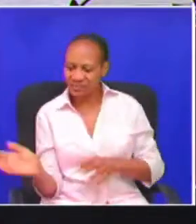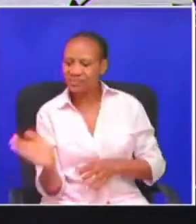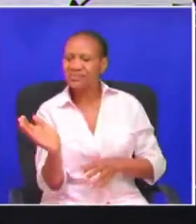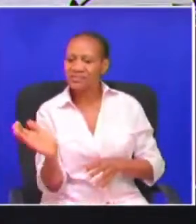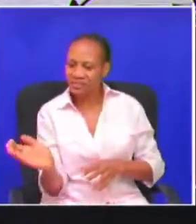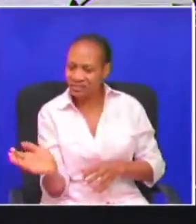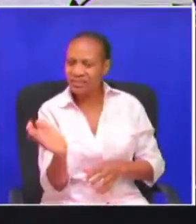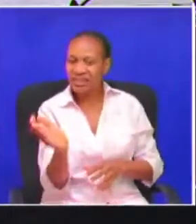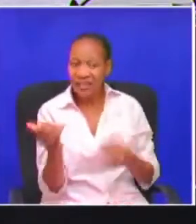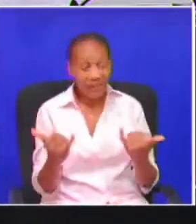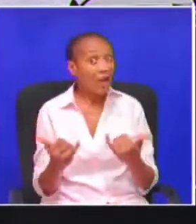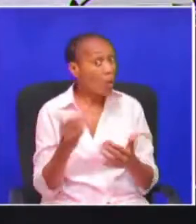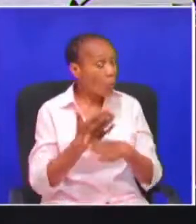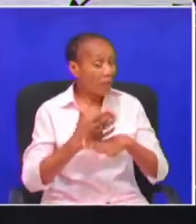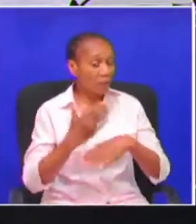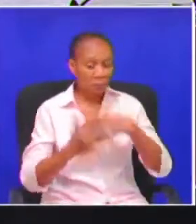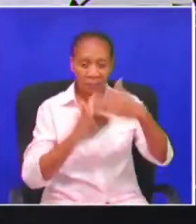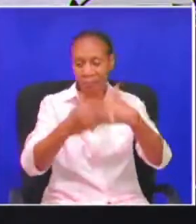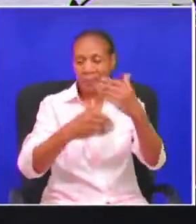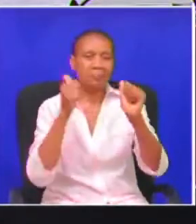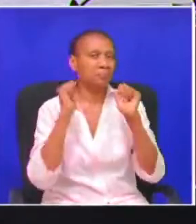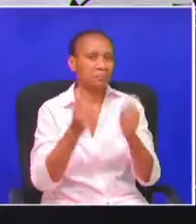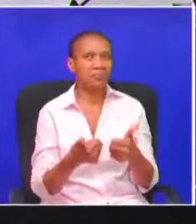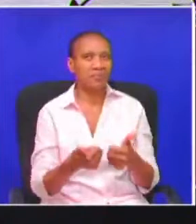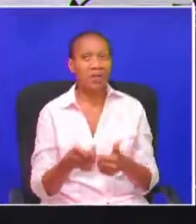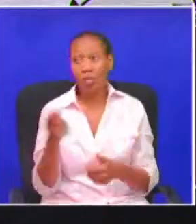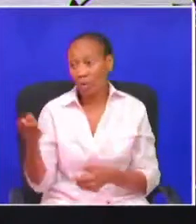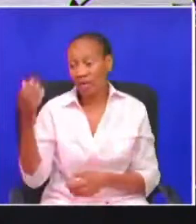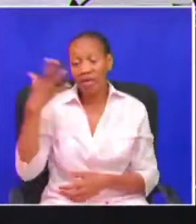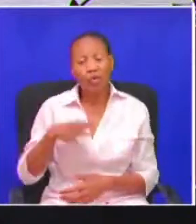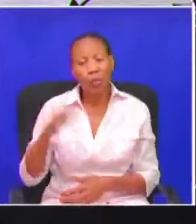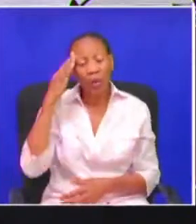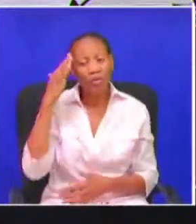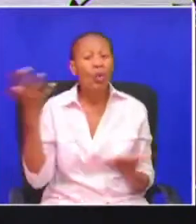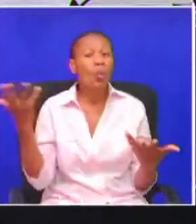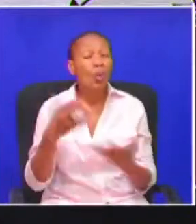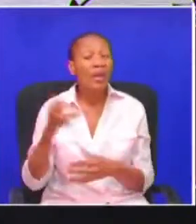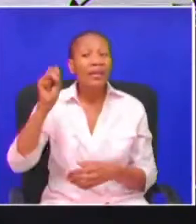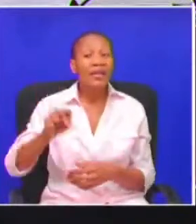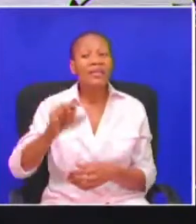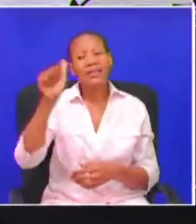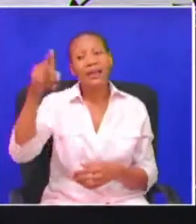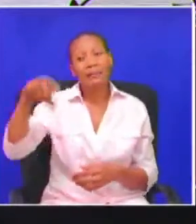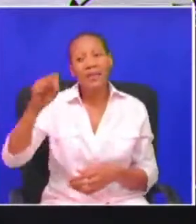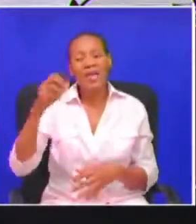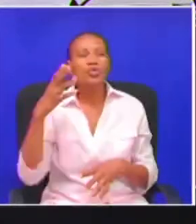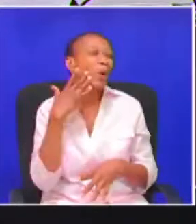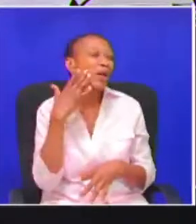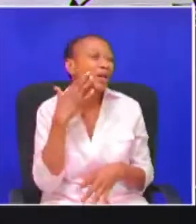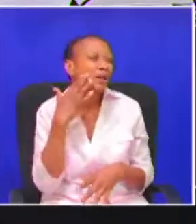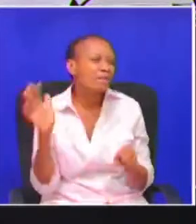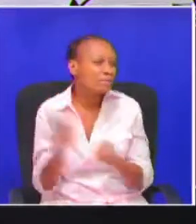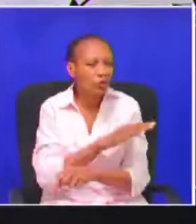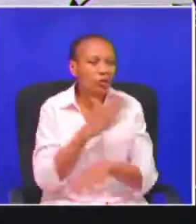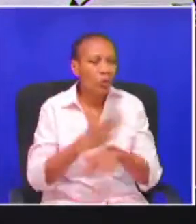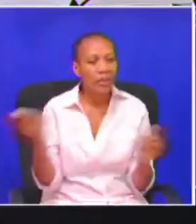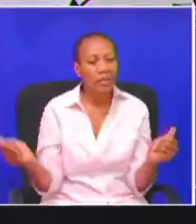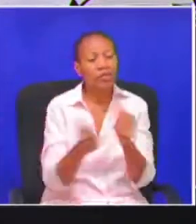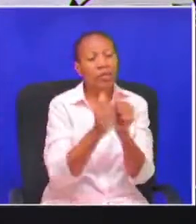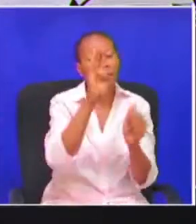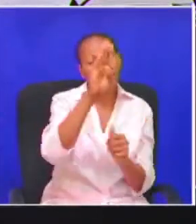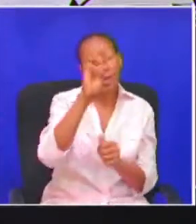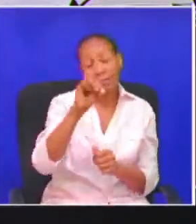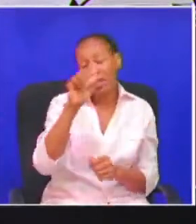getting there. And you want to know when will the South African police be fully integrated? They will be. We're working on